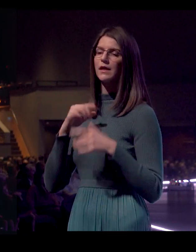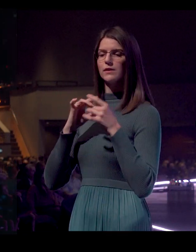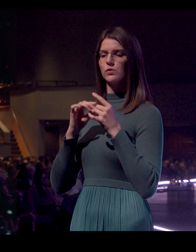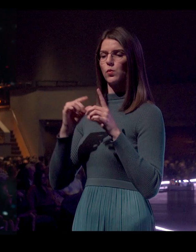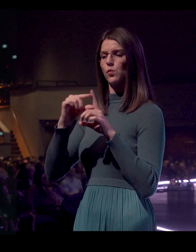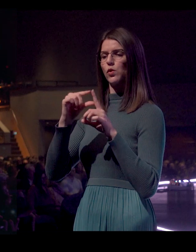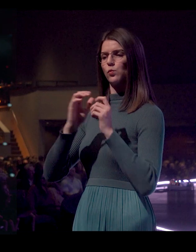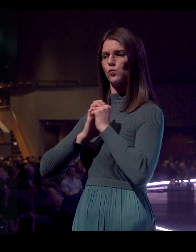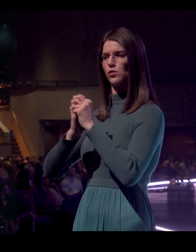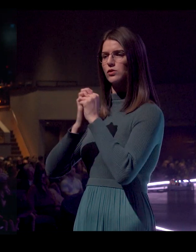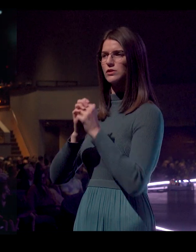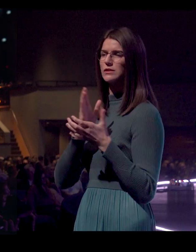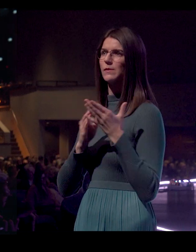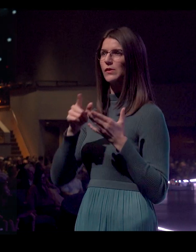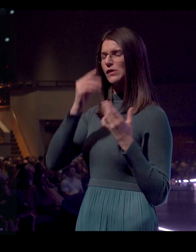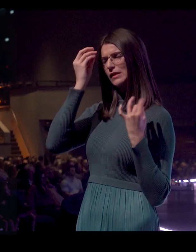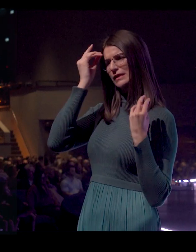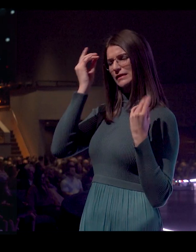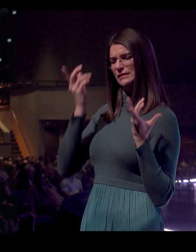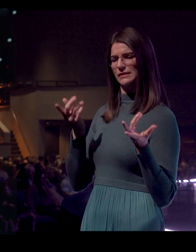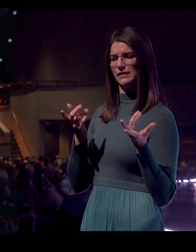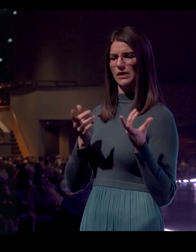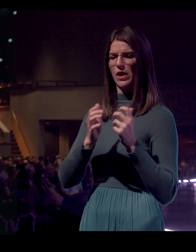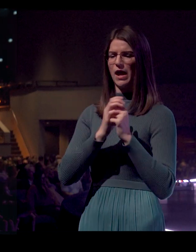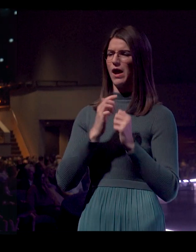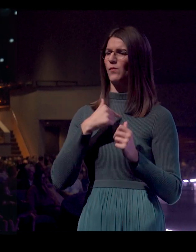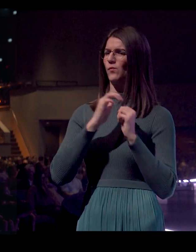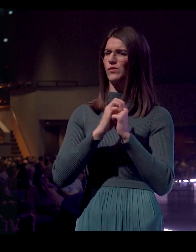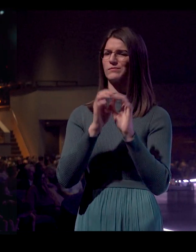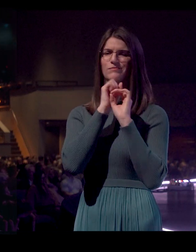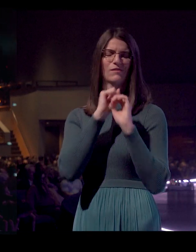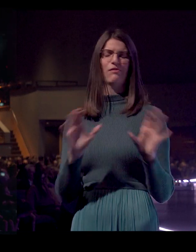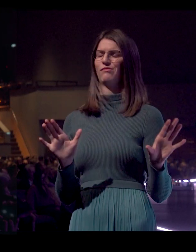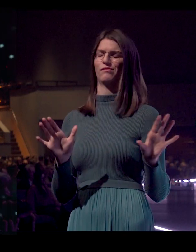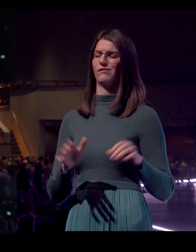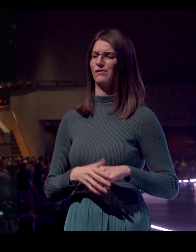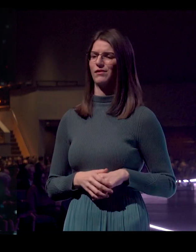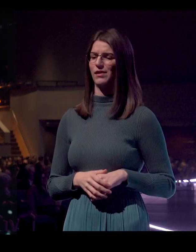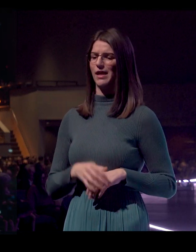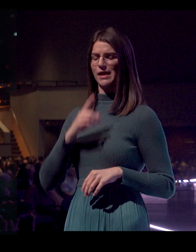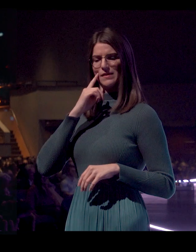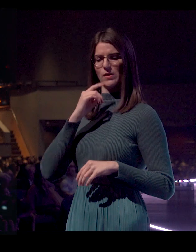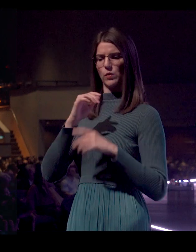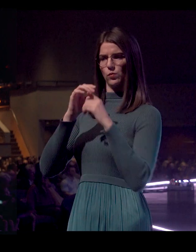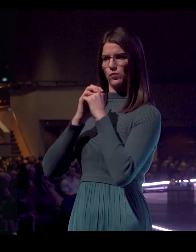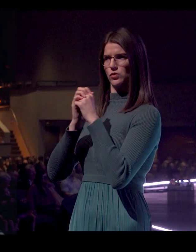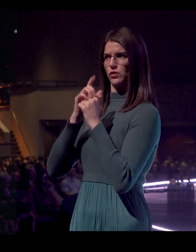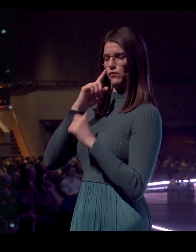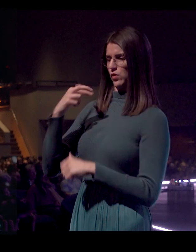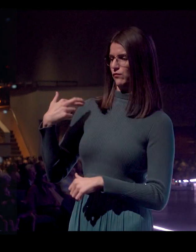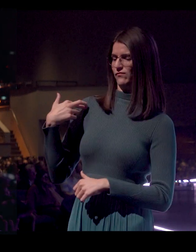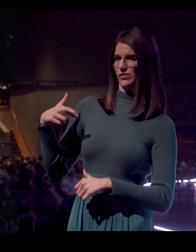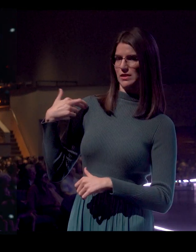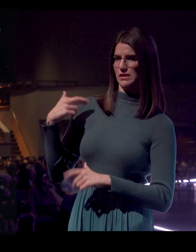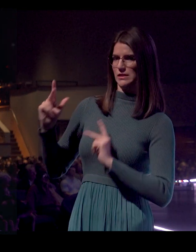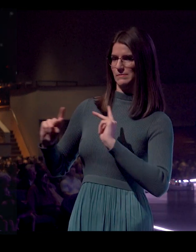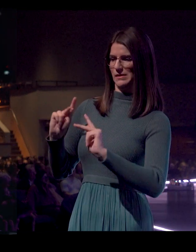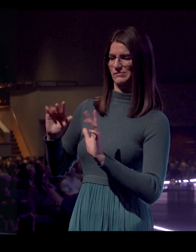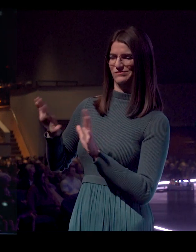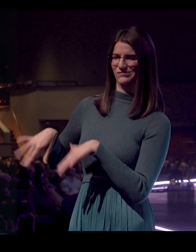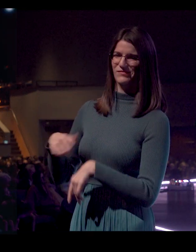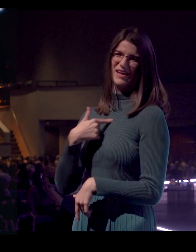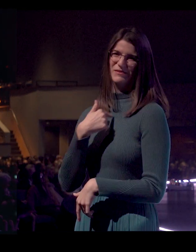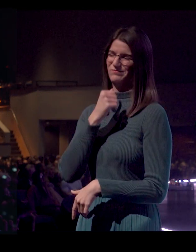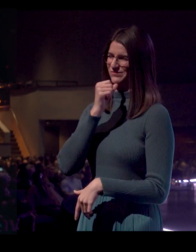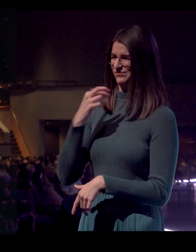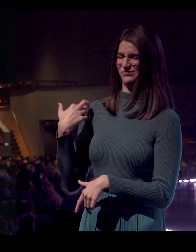right? Because you think worship is for religious people. I'm not really religious, so I don't really worship. I want to